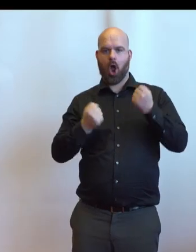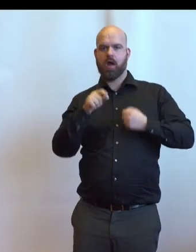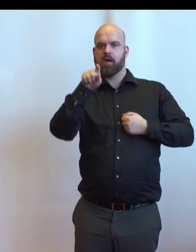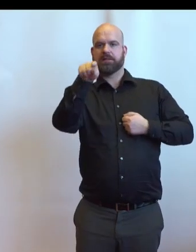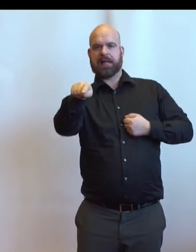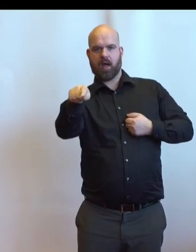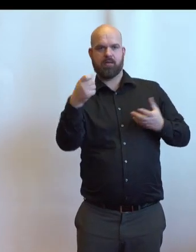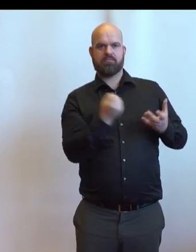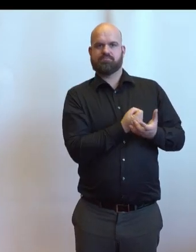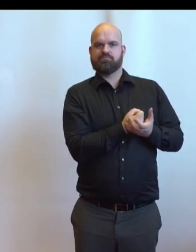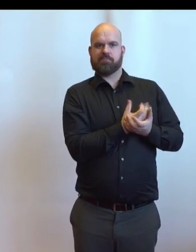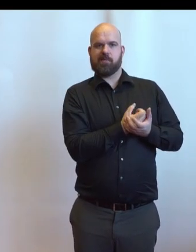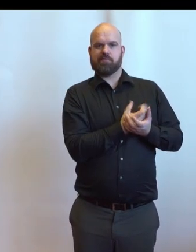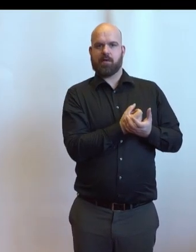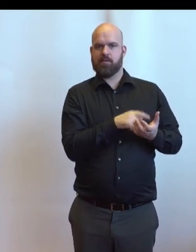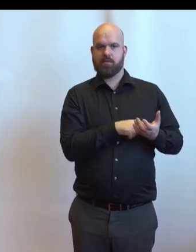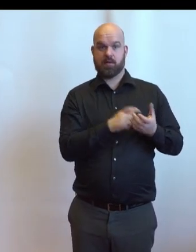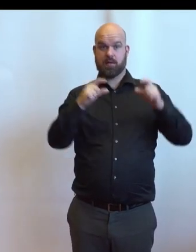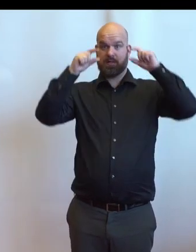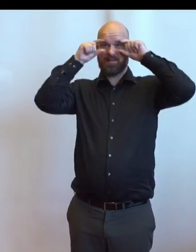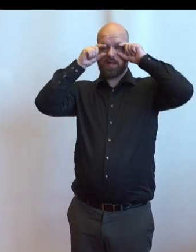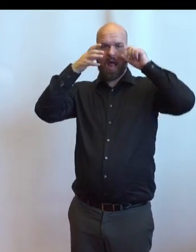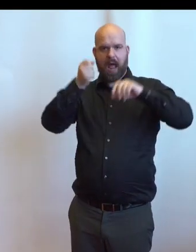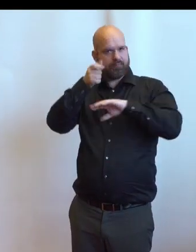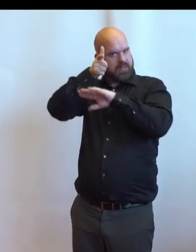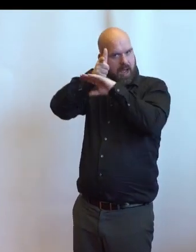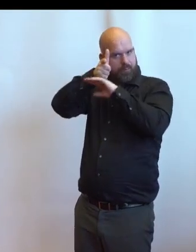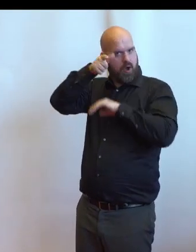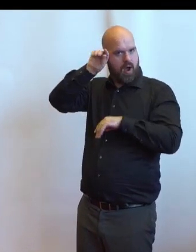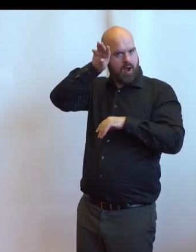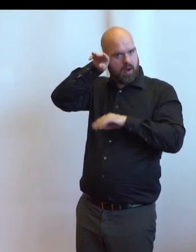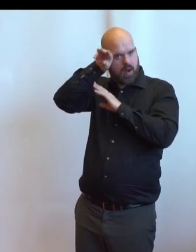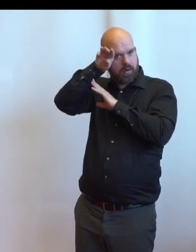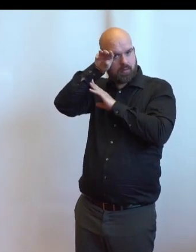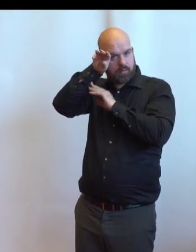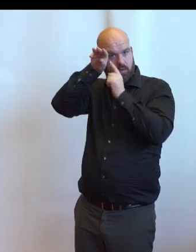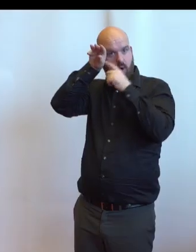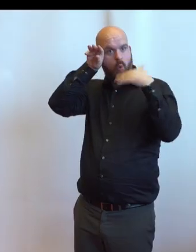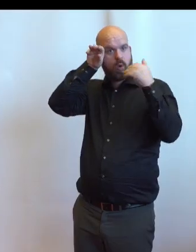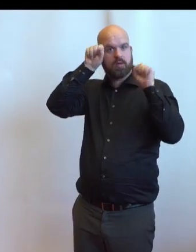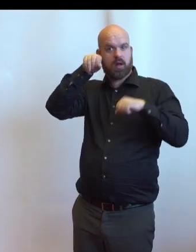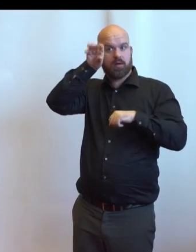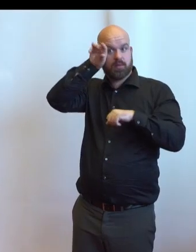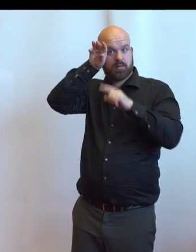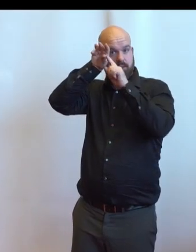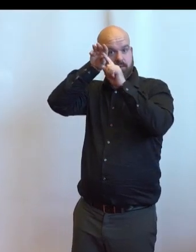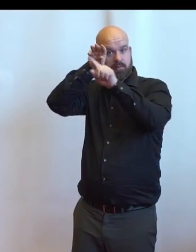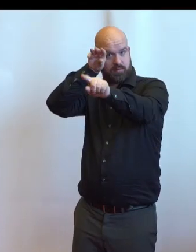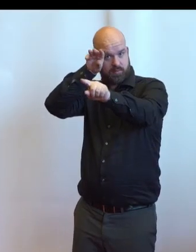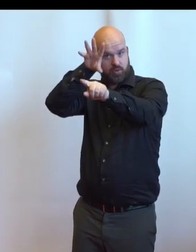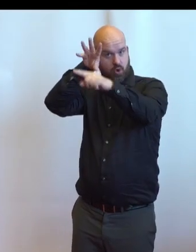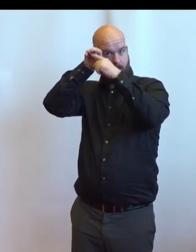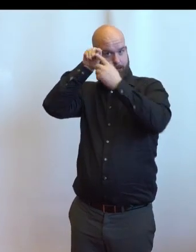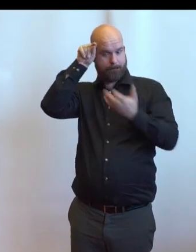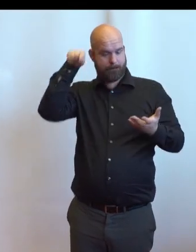camera inbuilt, and then it becomes very interesting because it will talk via Bluetooth to the accessibility solution, and then all